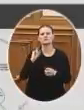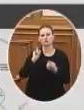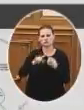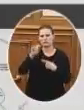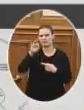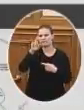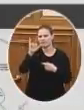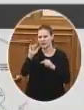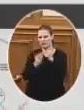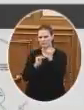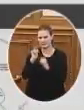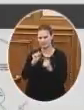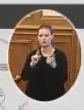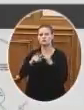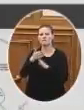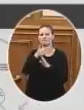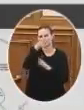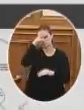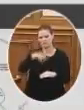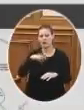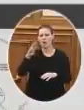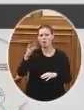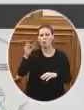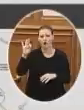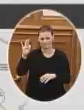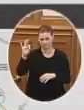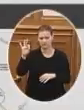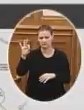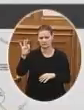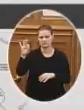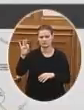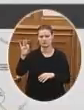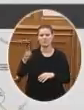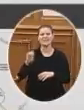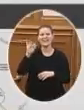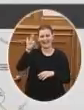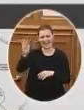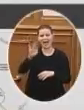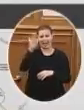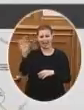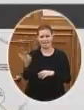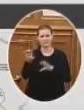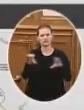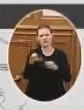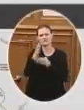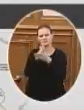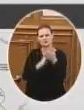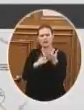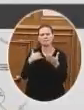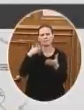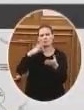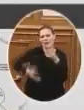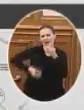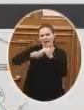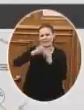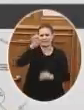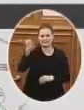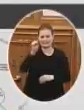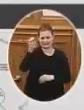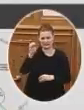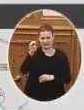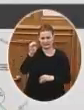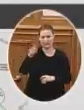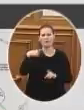all the way to Fisherman's Wharf. This supplements the existing F-line service, and in addition to that supplement would be a F shuttle running